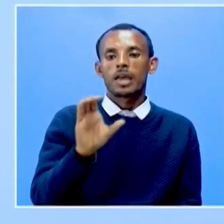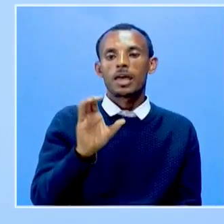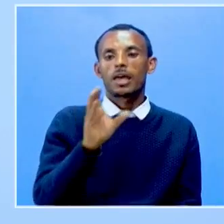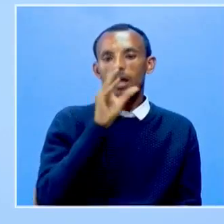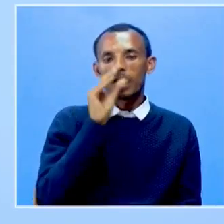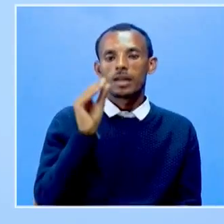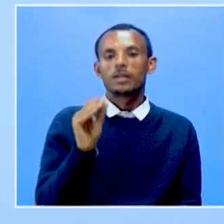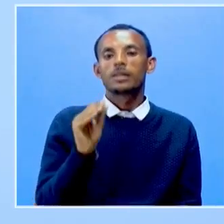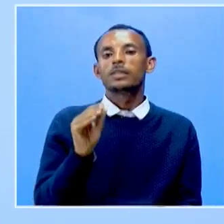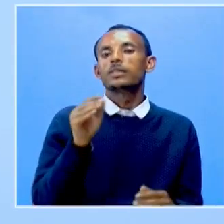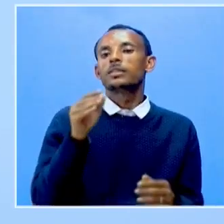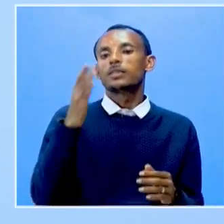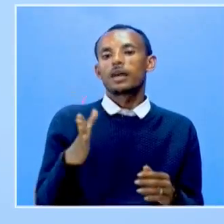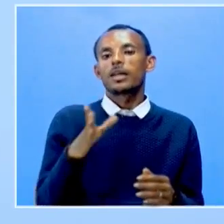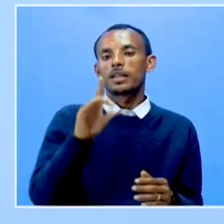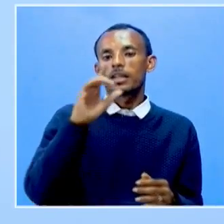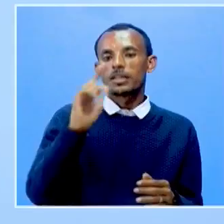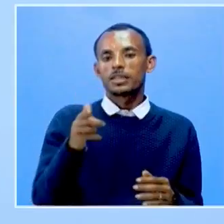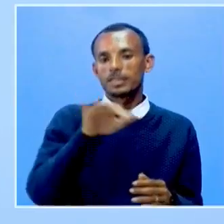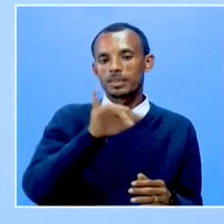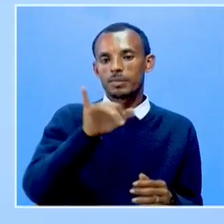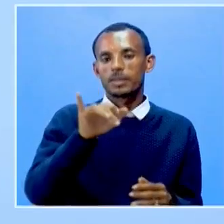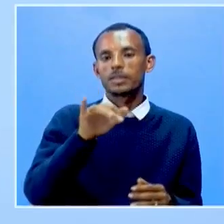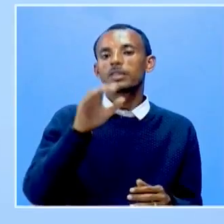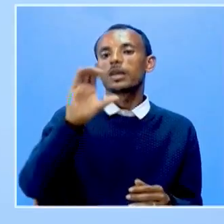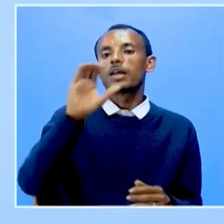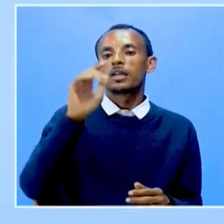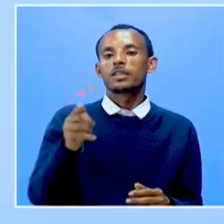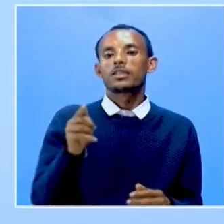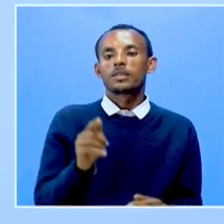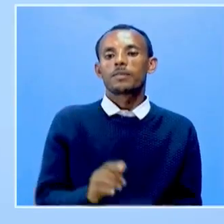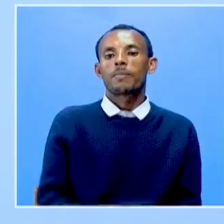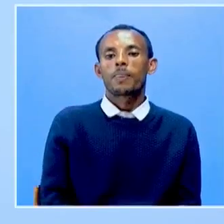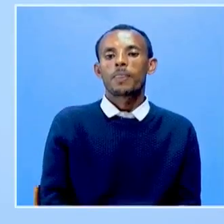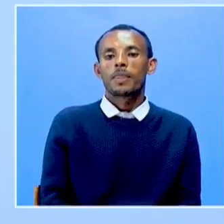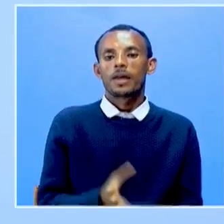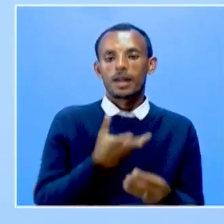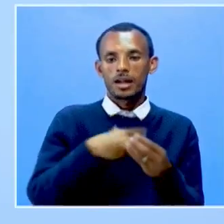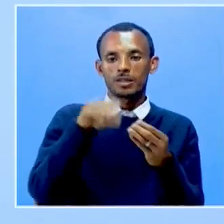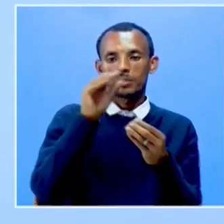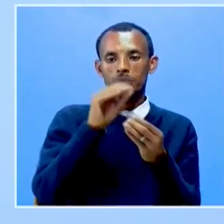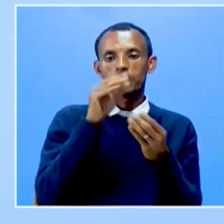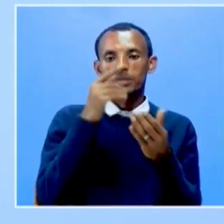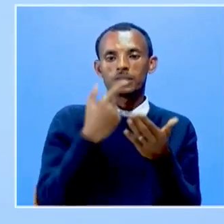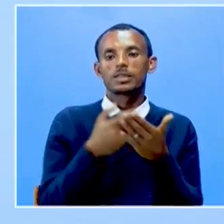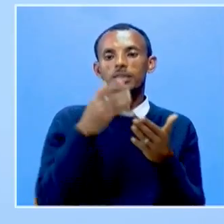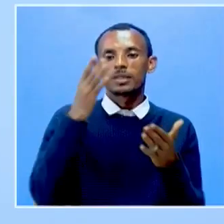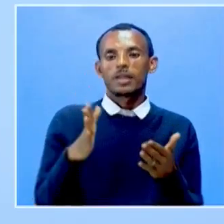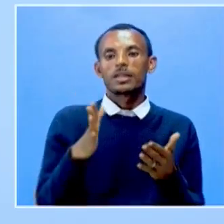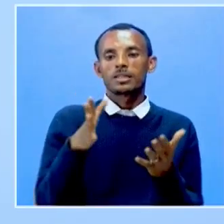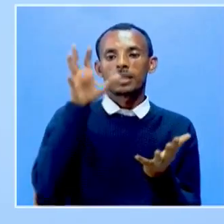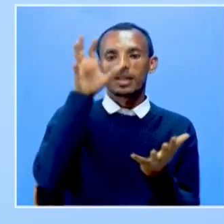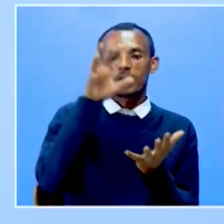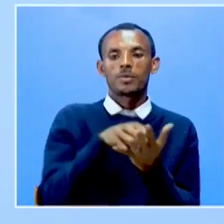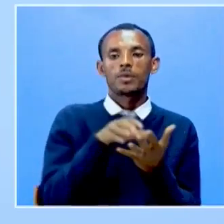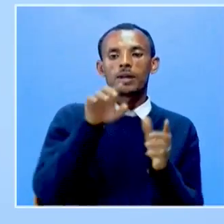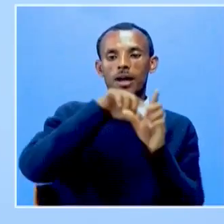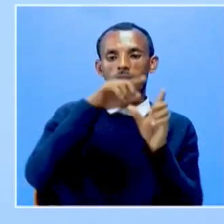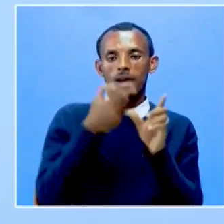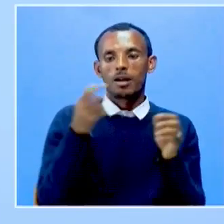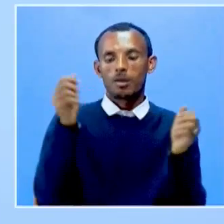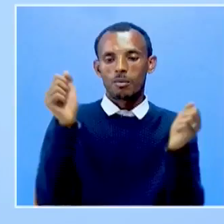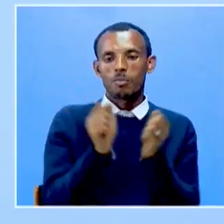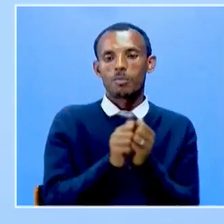side DG is same as CG. In addition to these two sides, the included angle for both is the